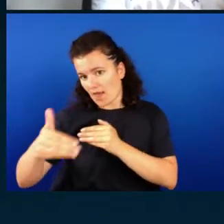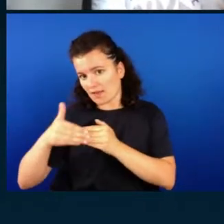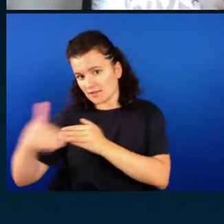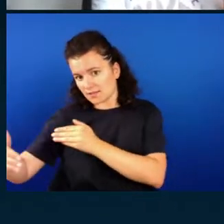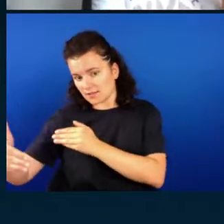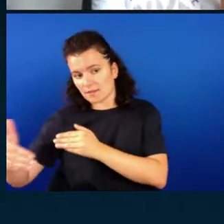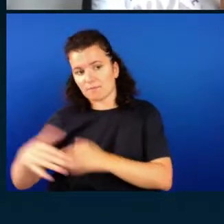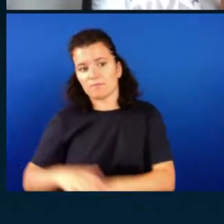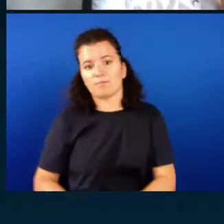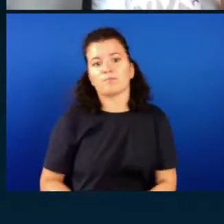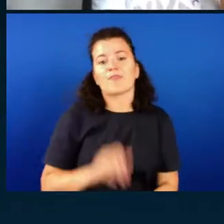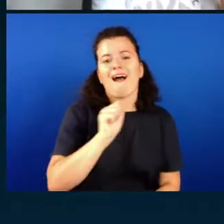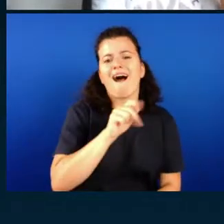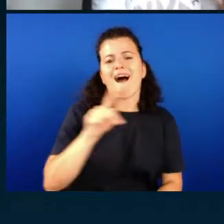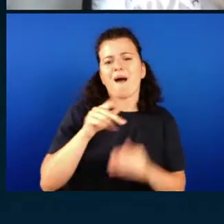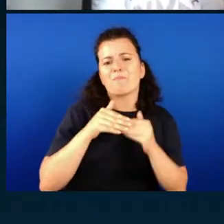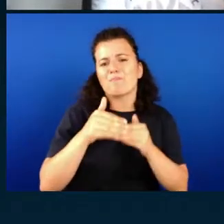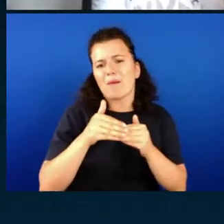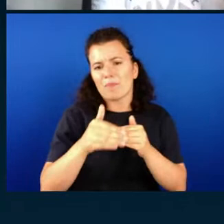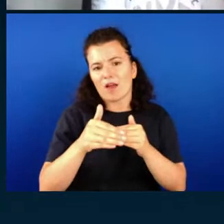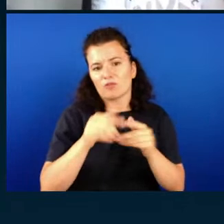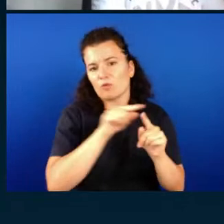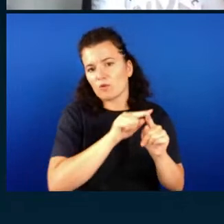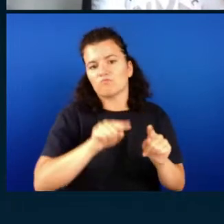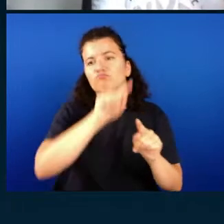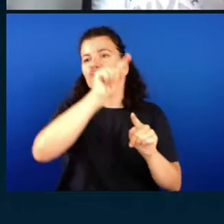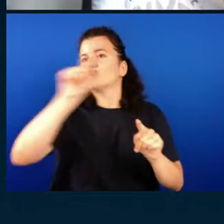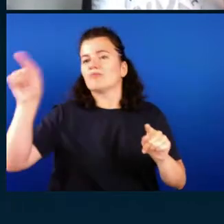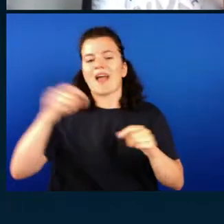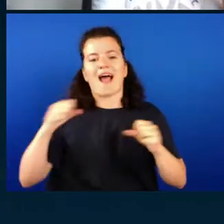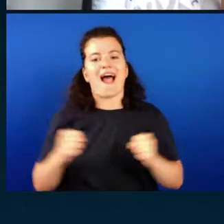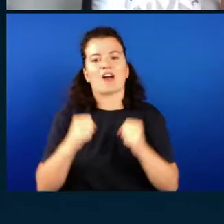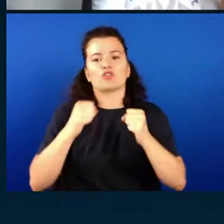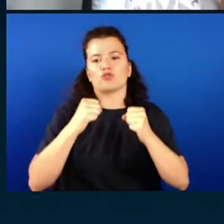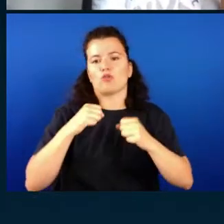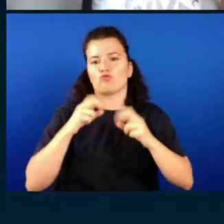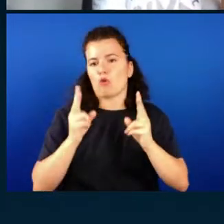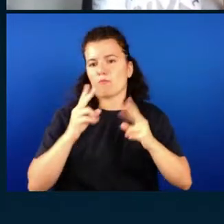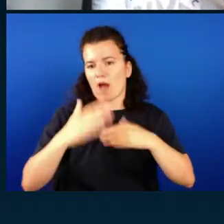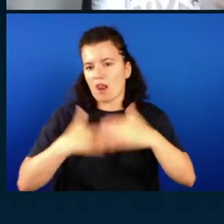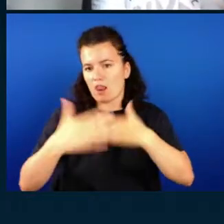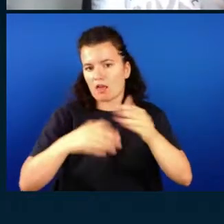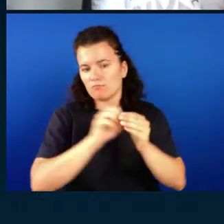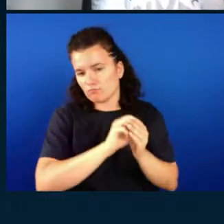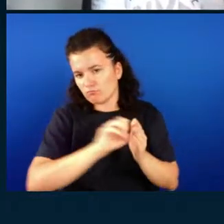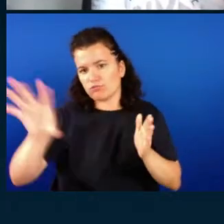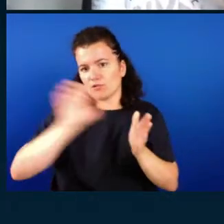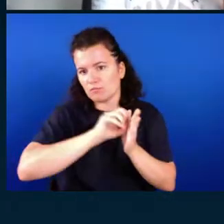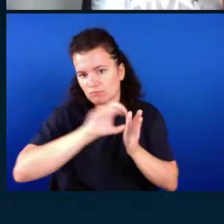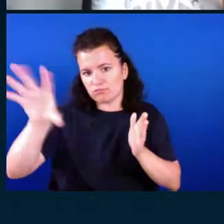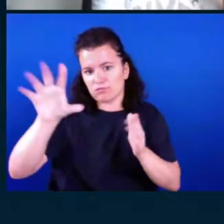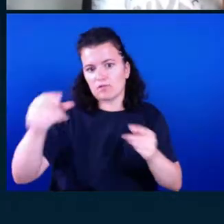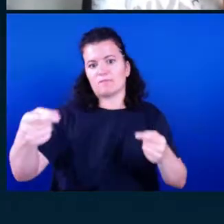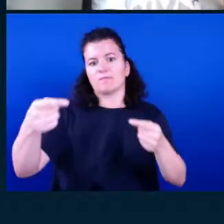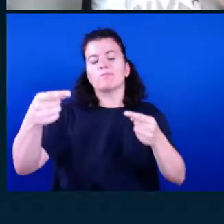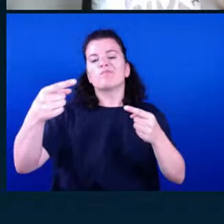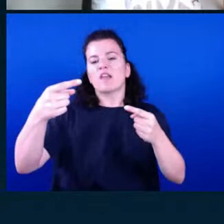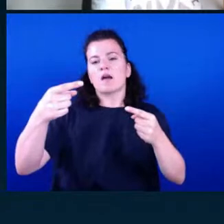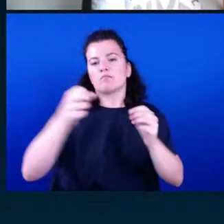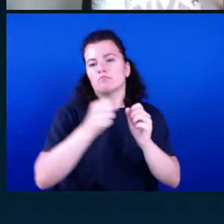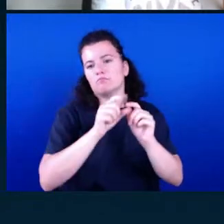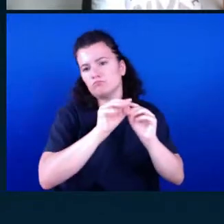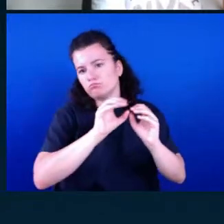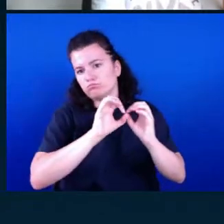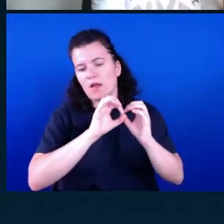is performing their normal actions. Their release pipeline has been deployed multiple times.